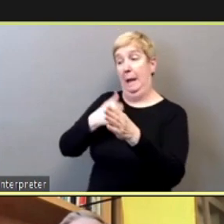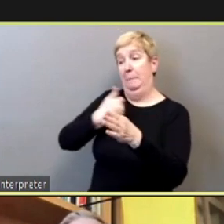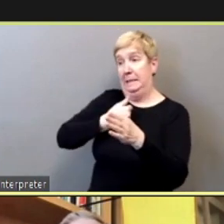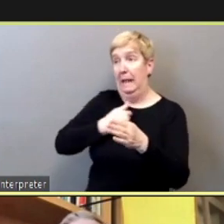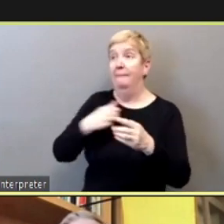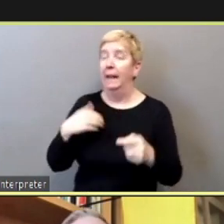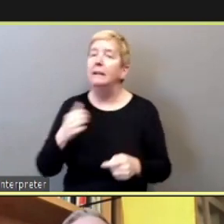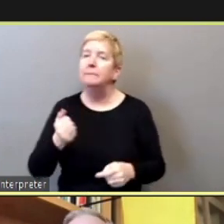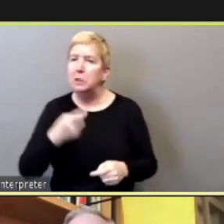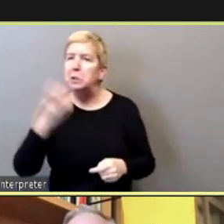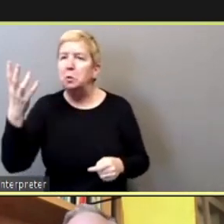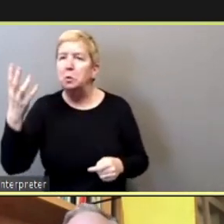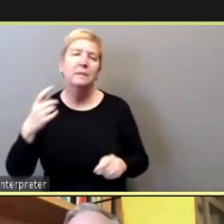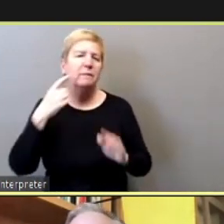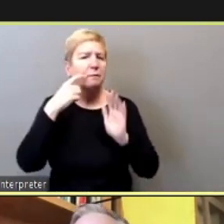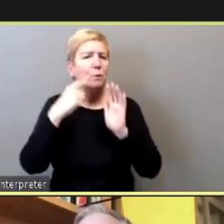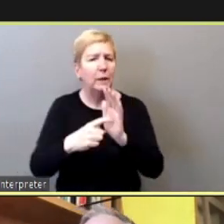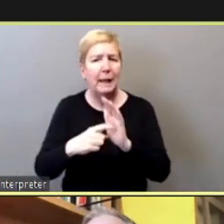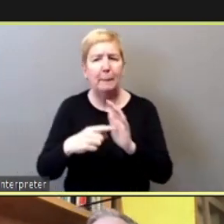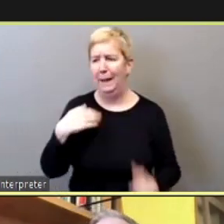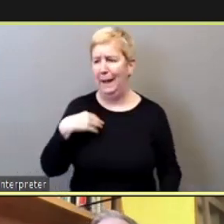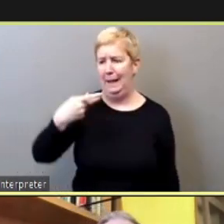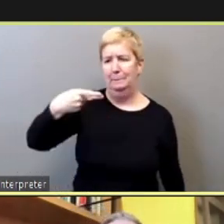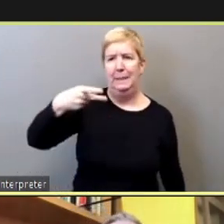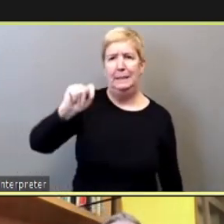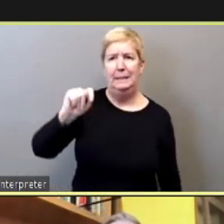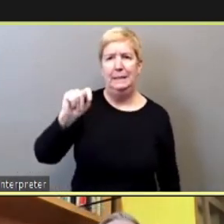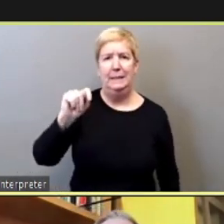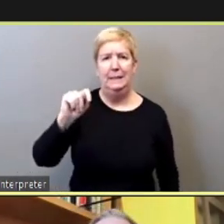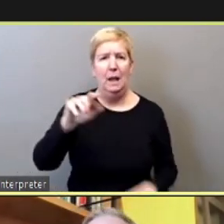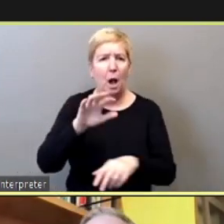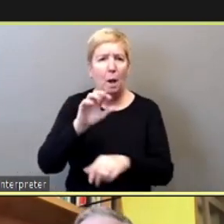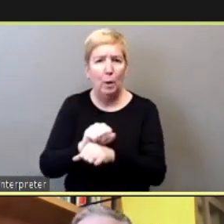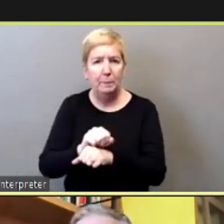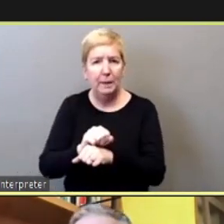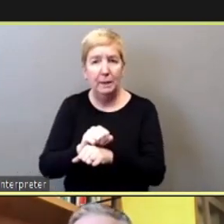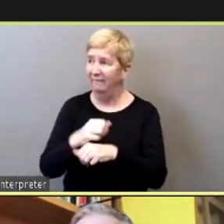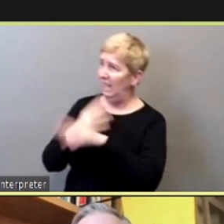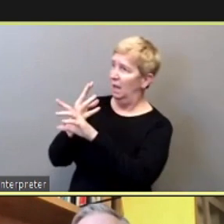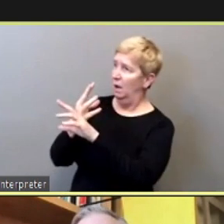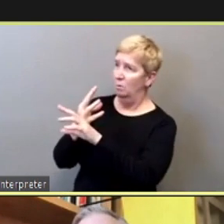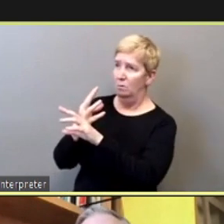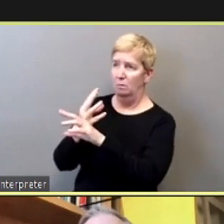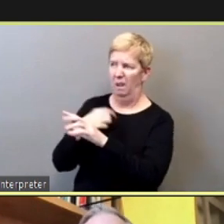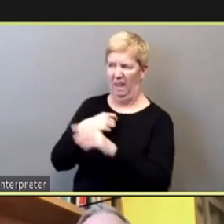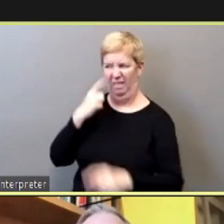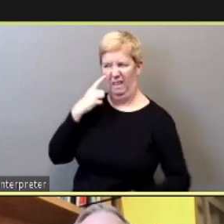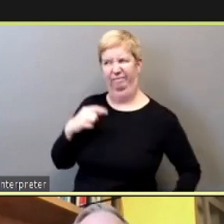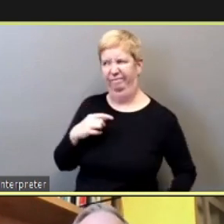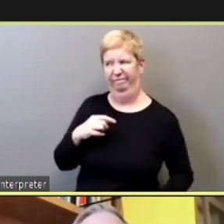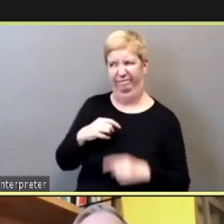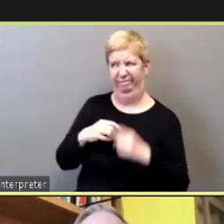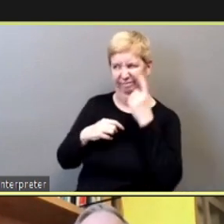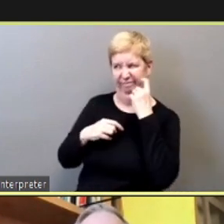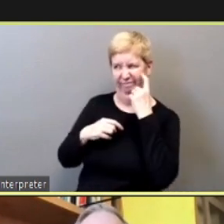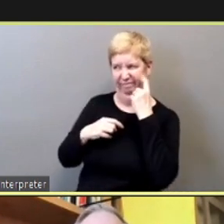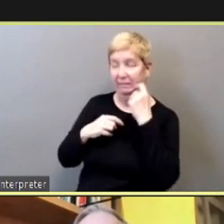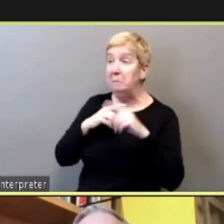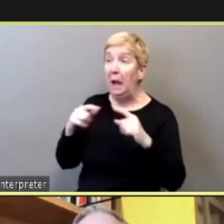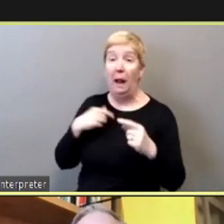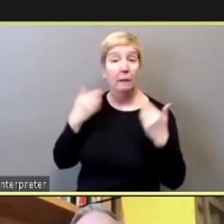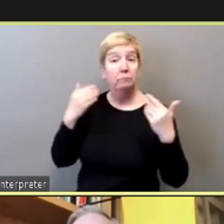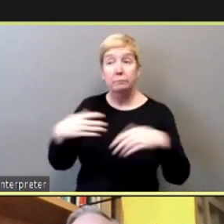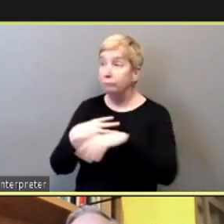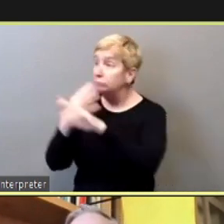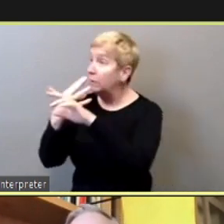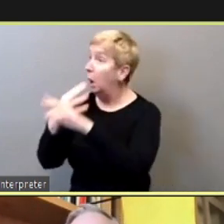I had a physical therapy appointment by video. It worked great. I was skeptical about how good that could work, and it worked just great. So